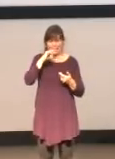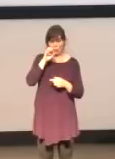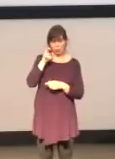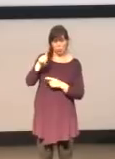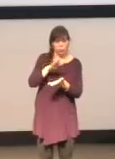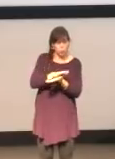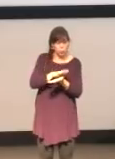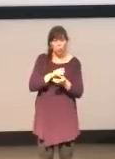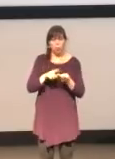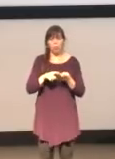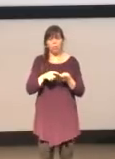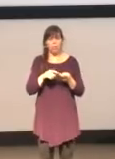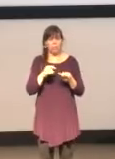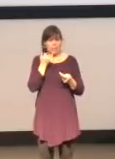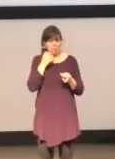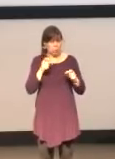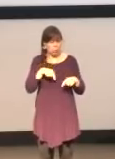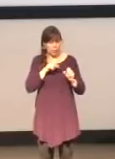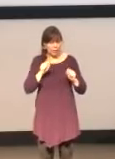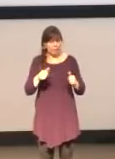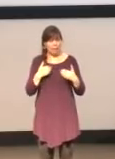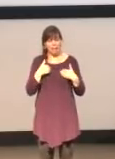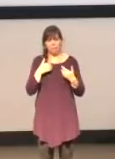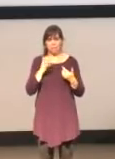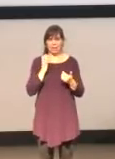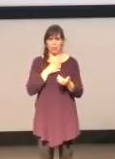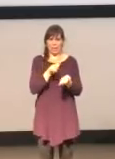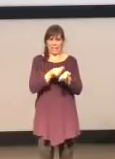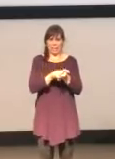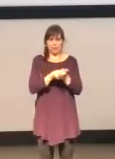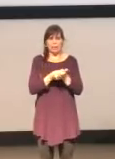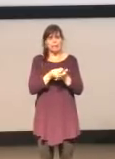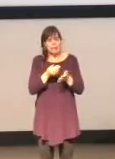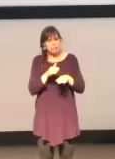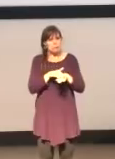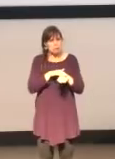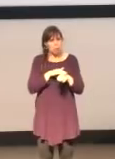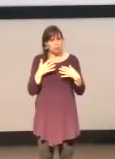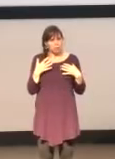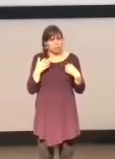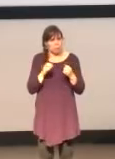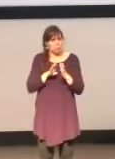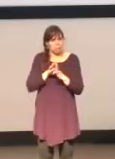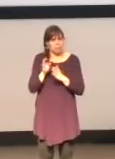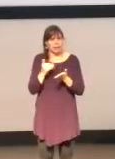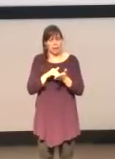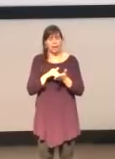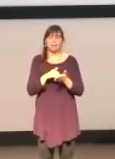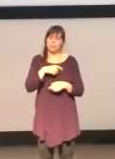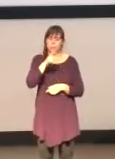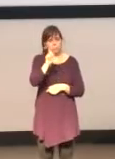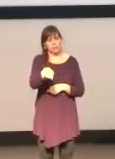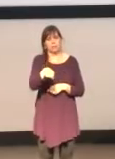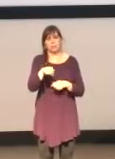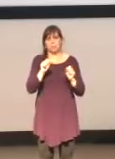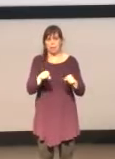to school, if there's any chance to continue to have our economy slowly recover, we need to